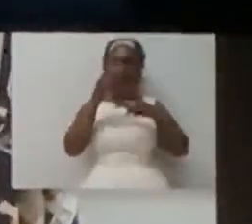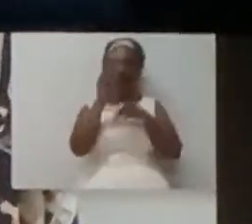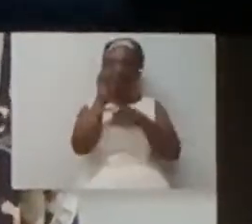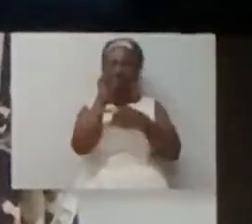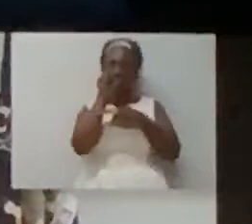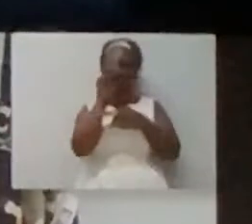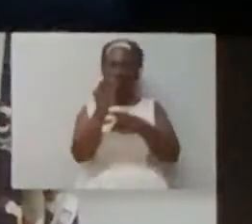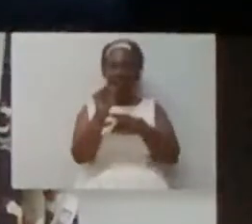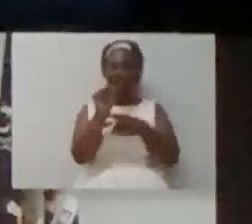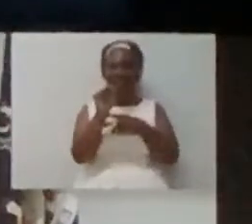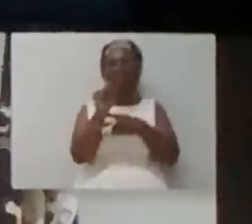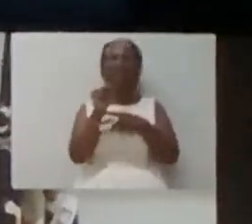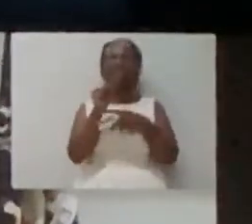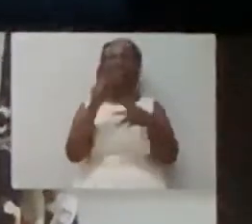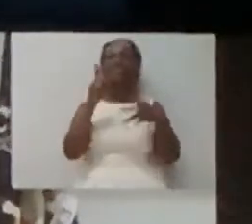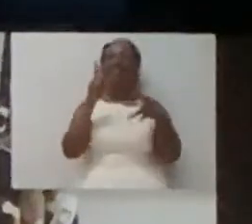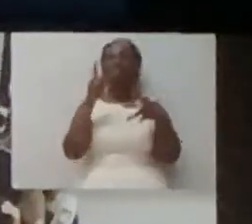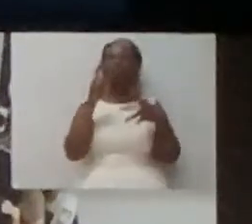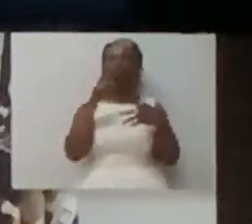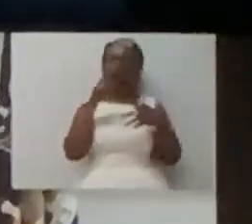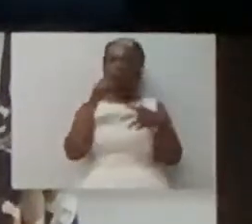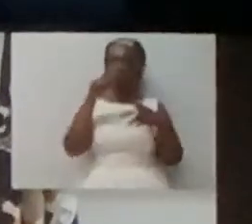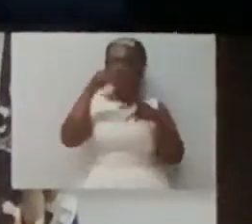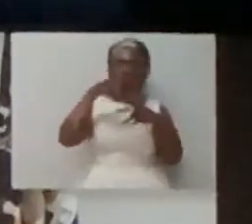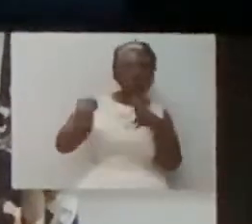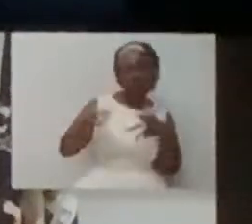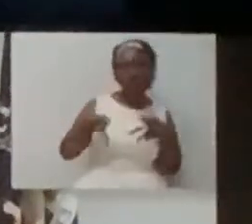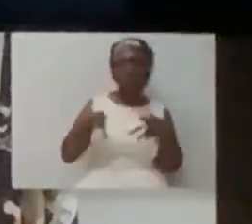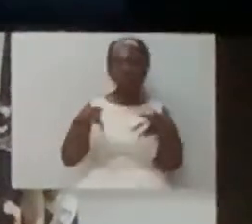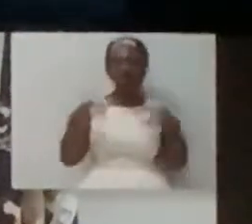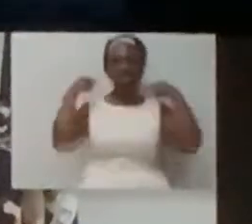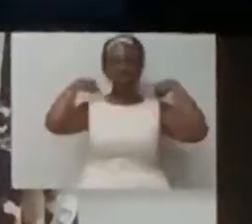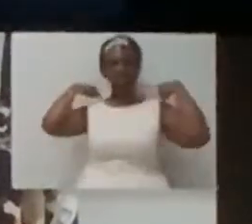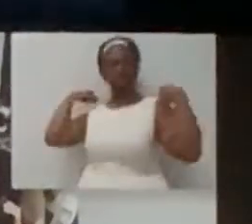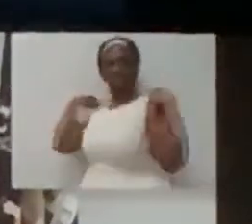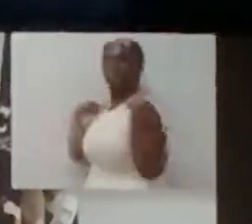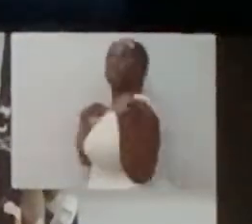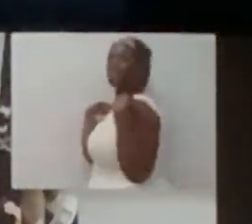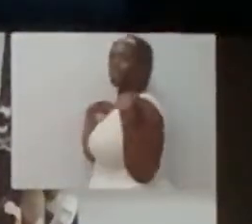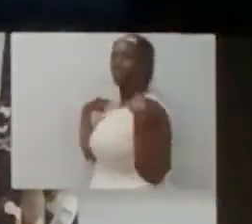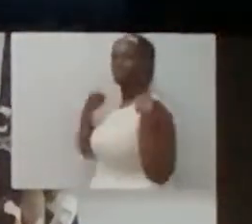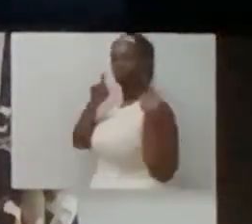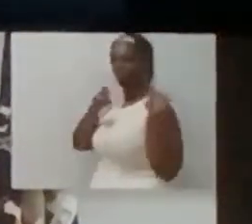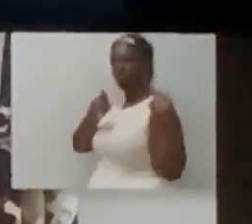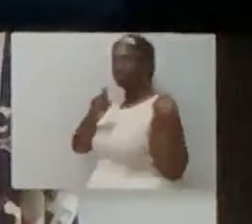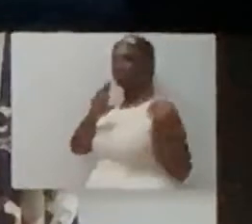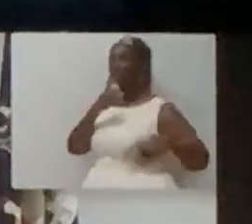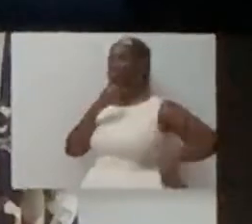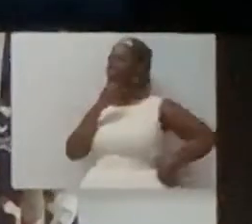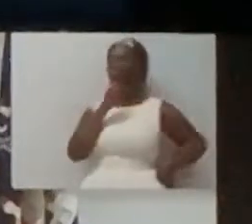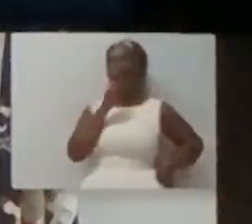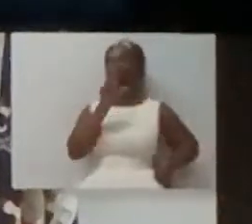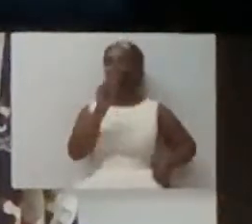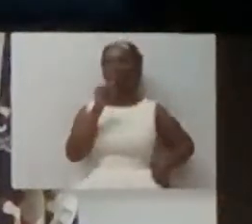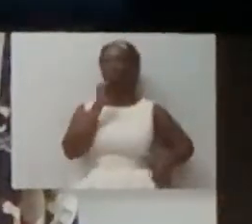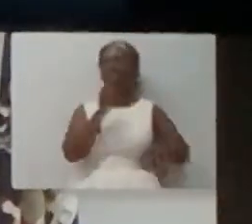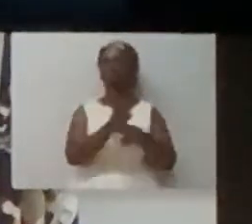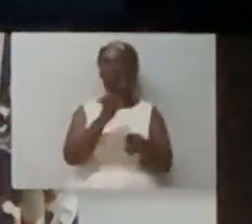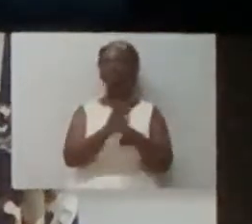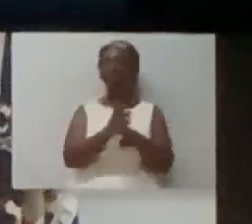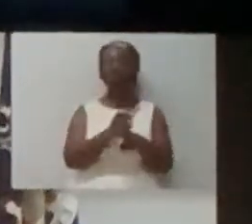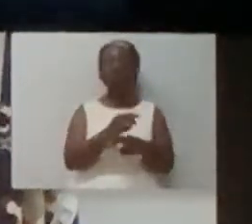logo, like the Math James Brown. No cape. Calm yourself, Keller, as a wry smile came over across my